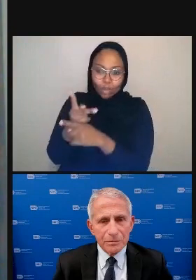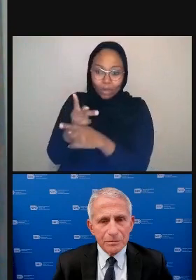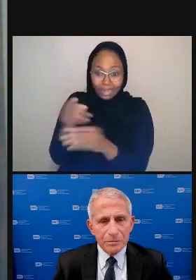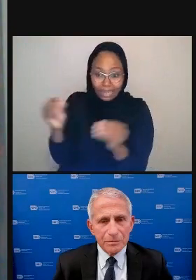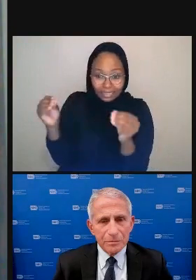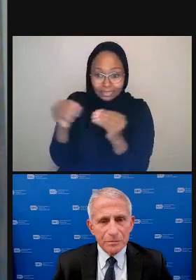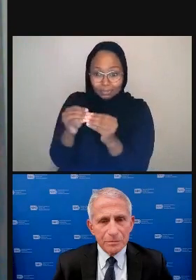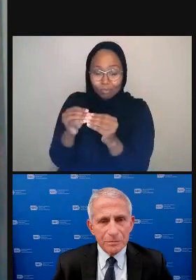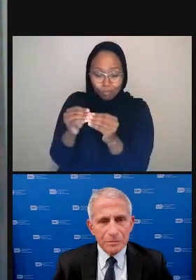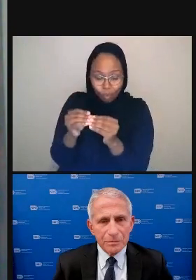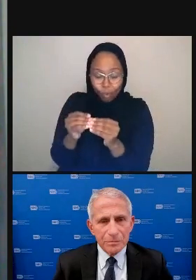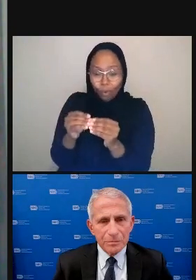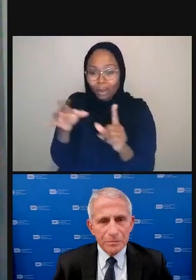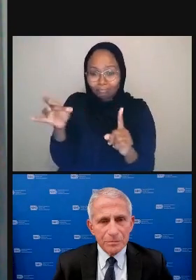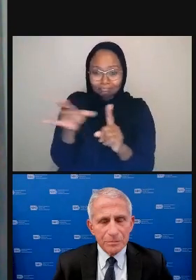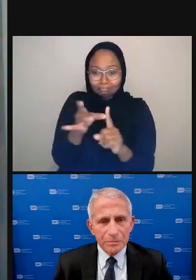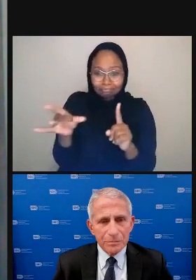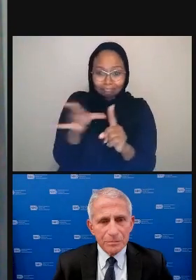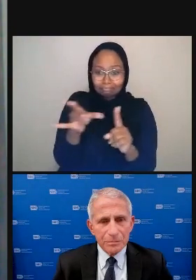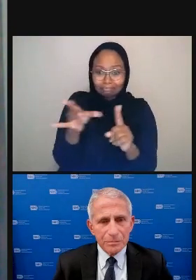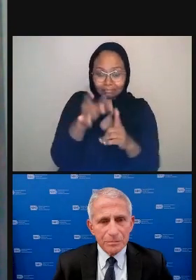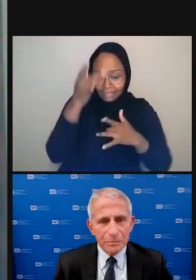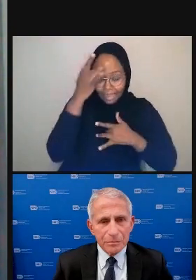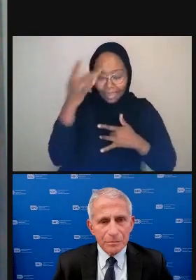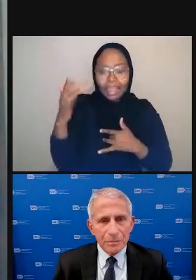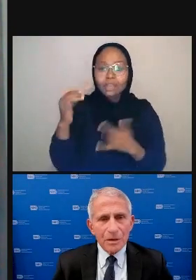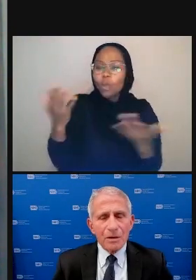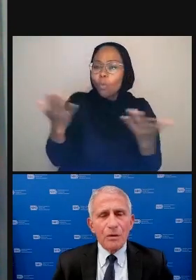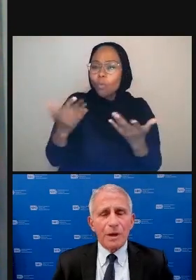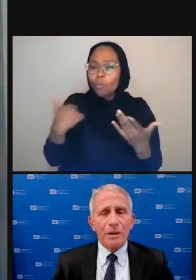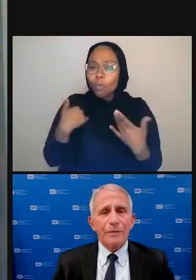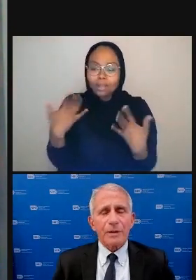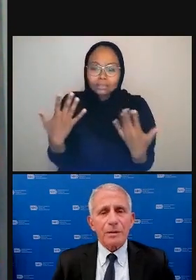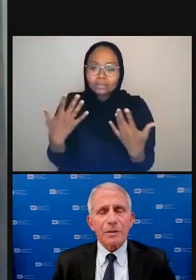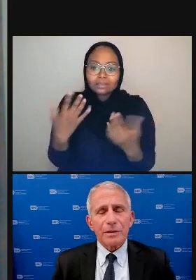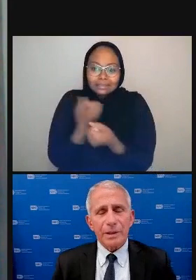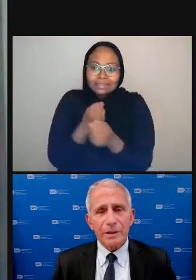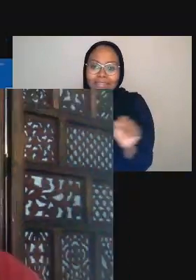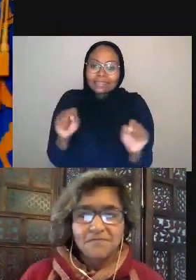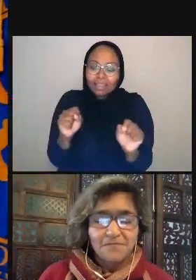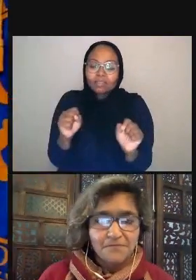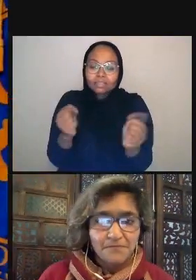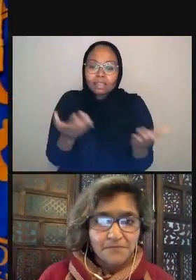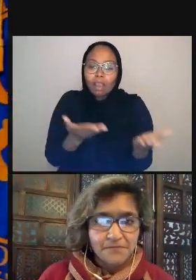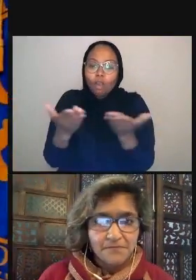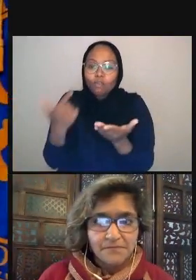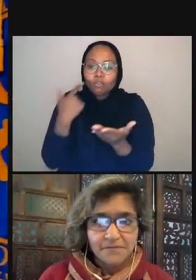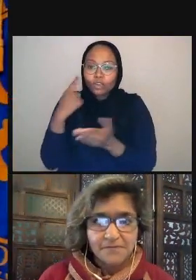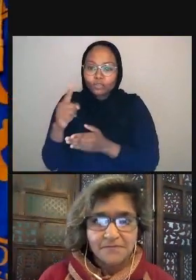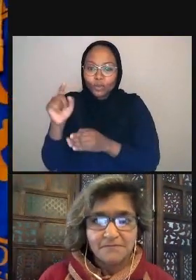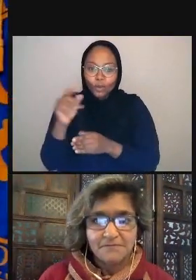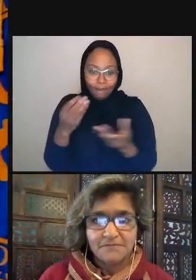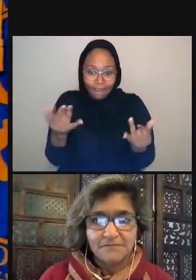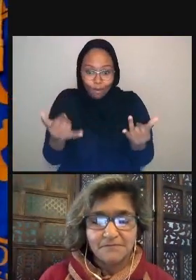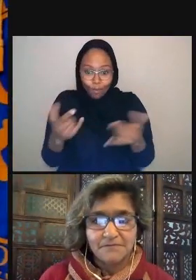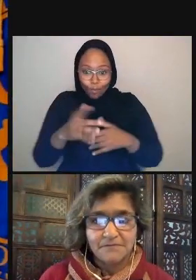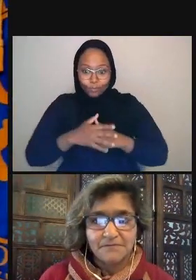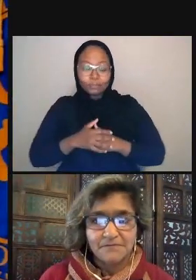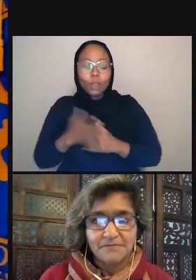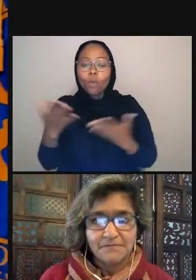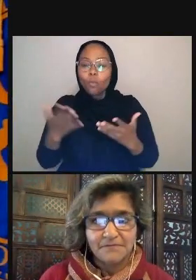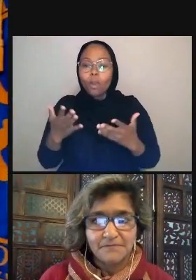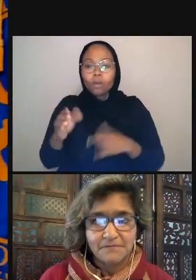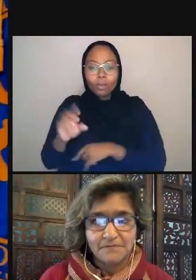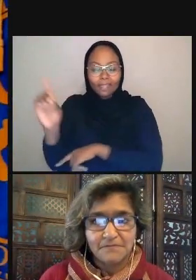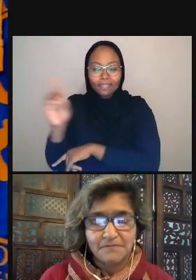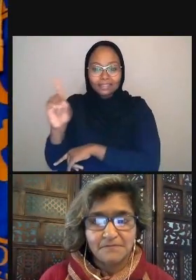impacts safety measures taking place? Well, the Delta variant is more